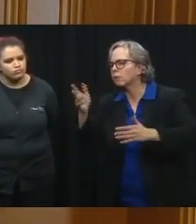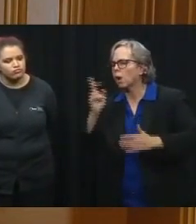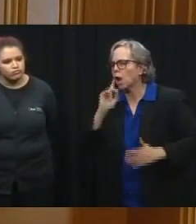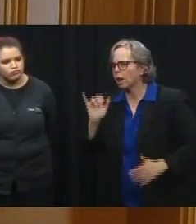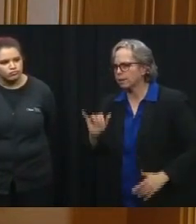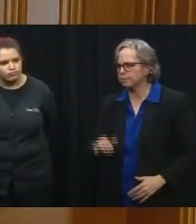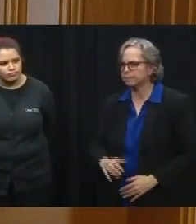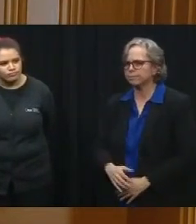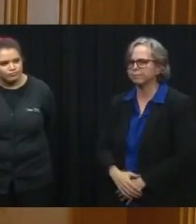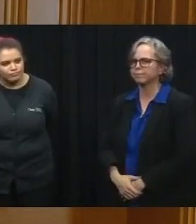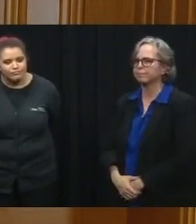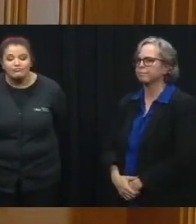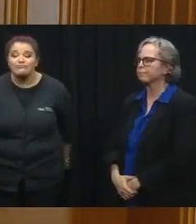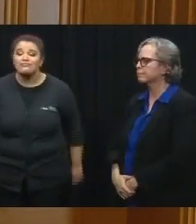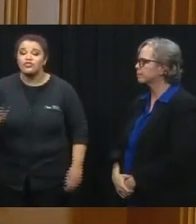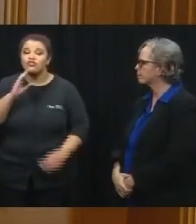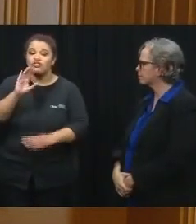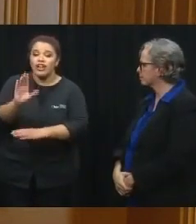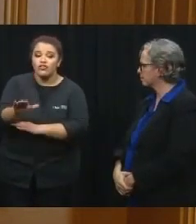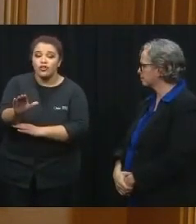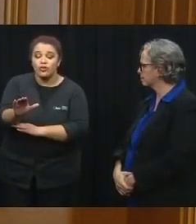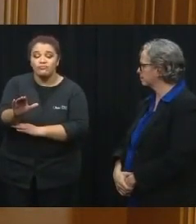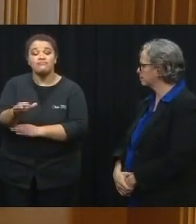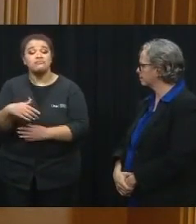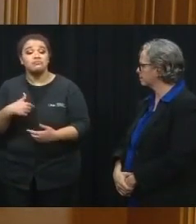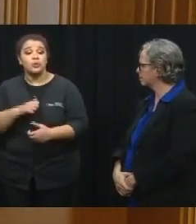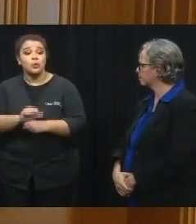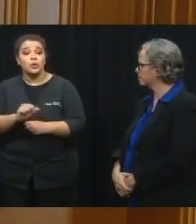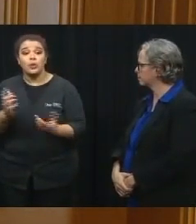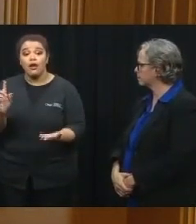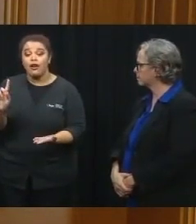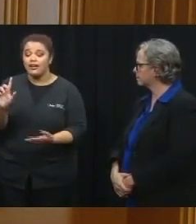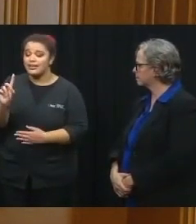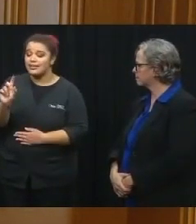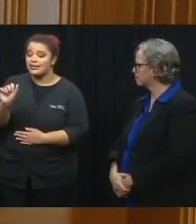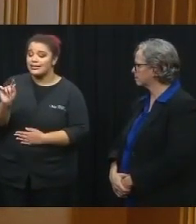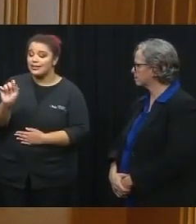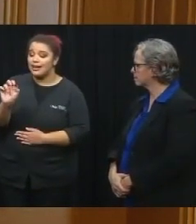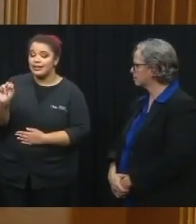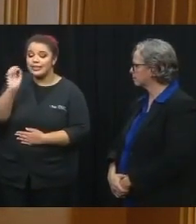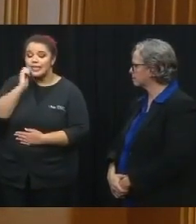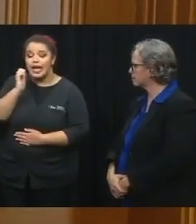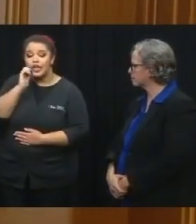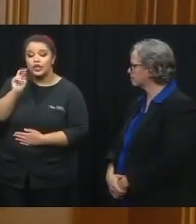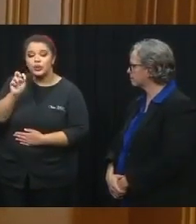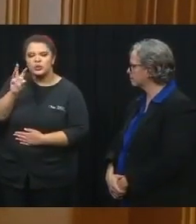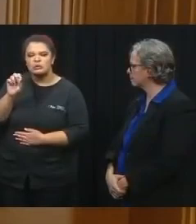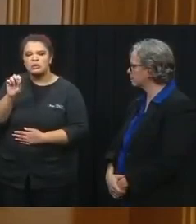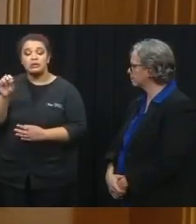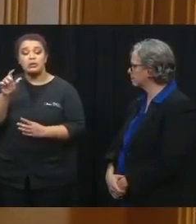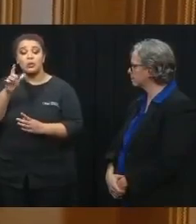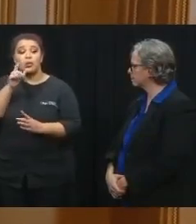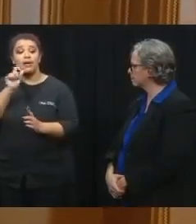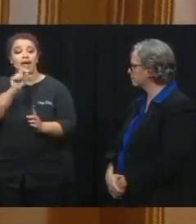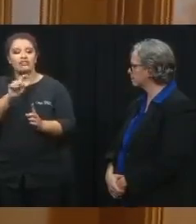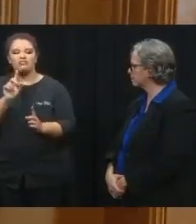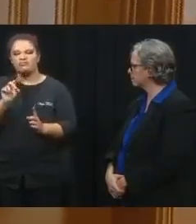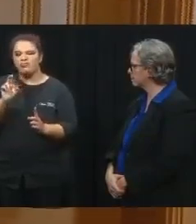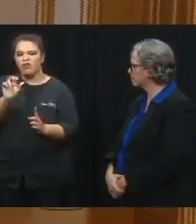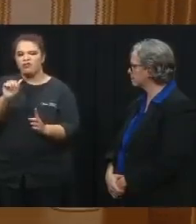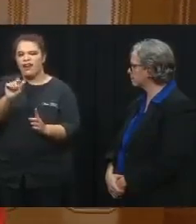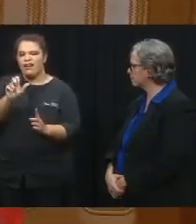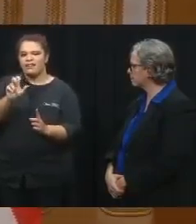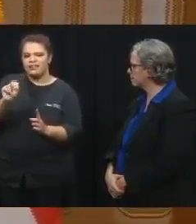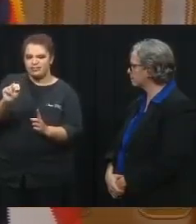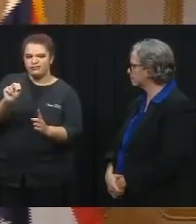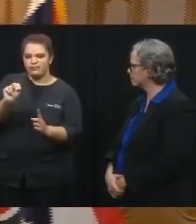Good afternoon, Laura Bischoff, Dayton Daily News. I guess this is for Dr. Acton. I was wondering if you could provide some more details on the hospital